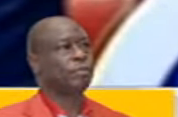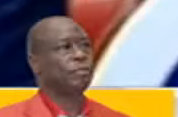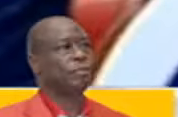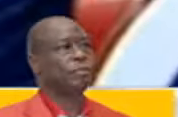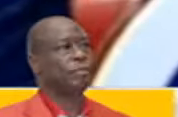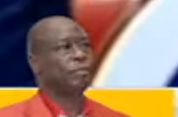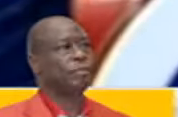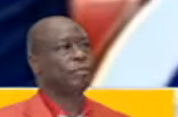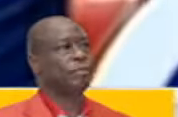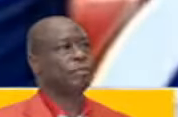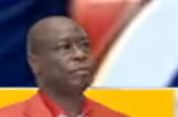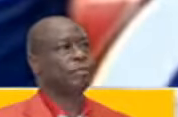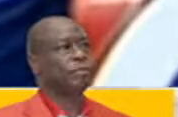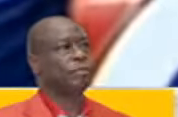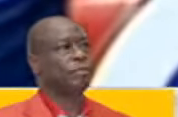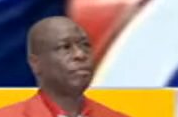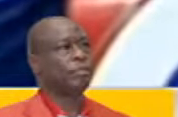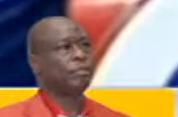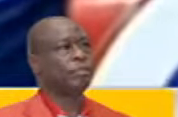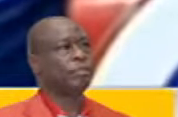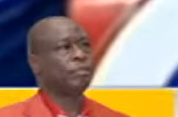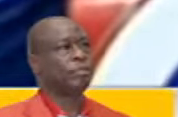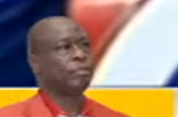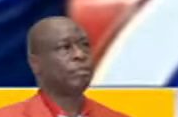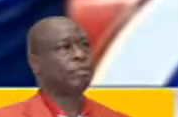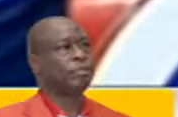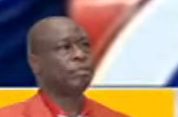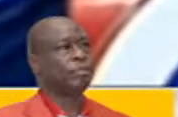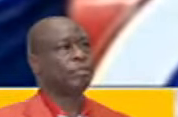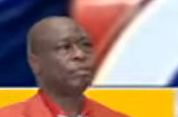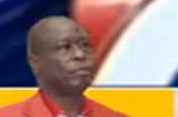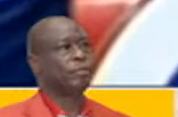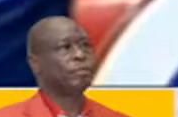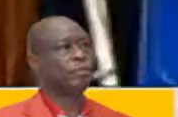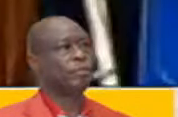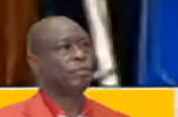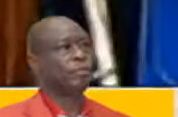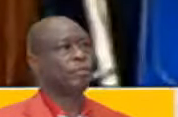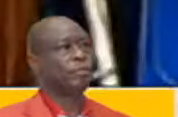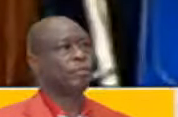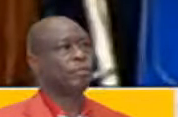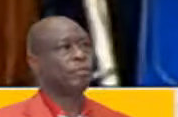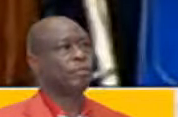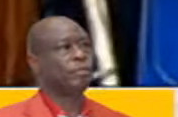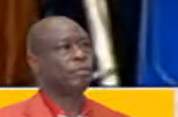So does that mean we have two sources, one being Jomo Mushira?